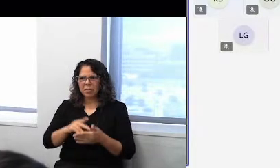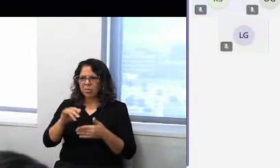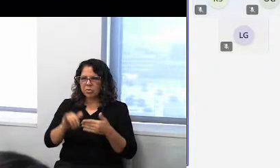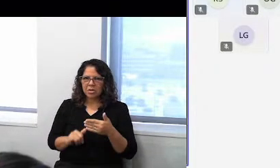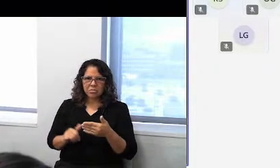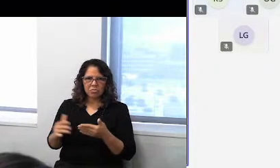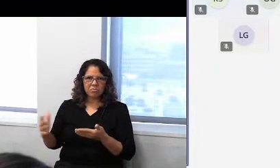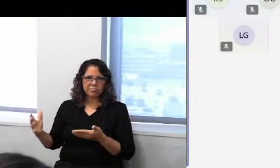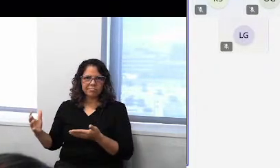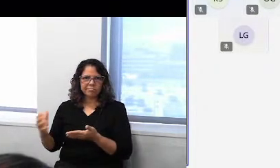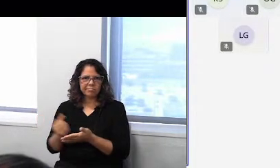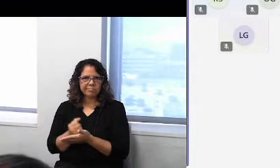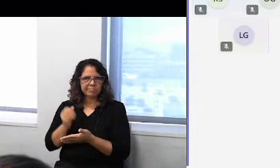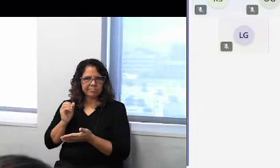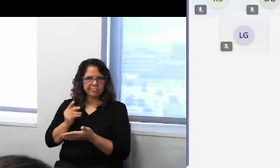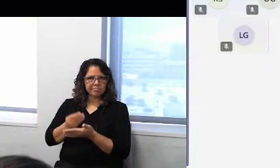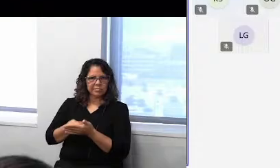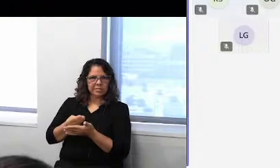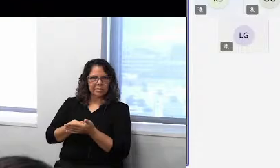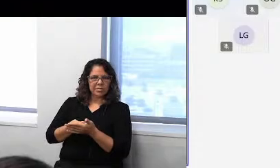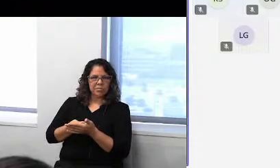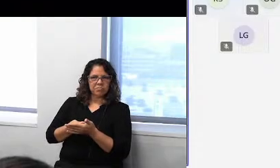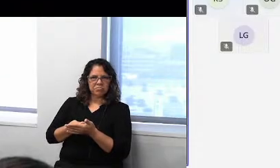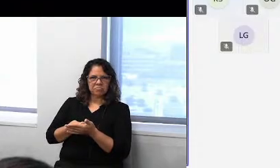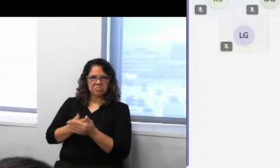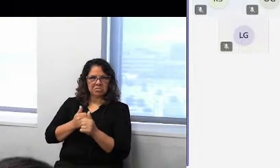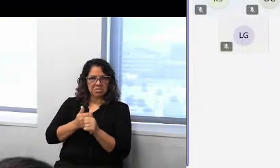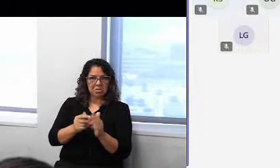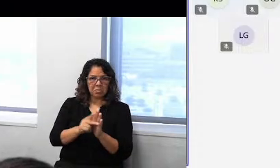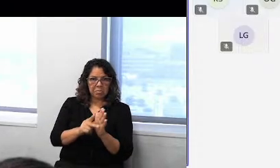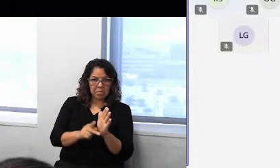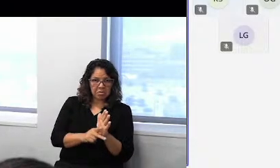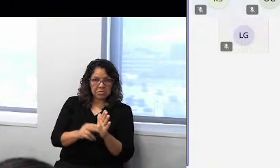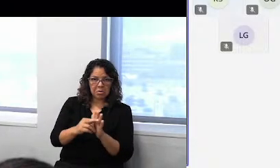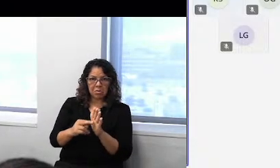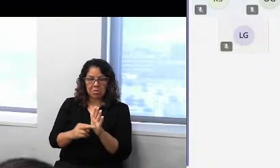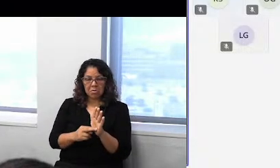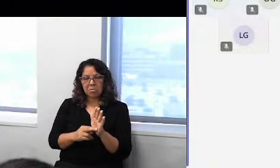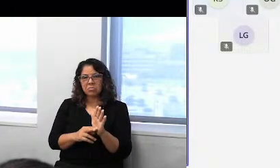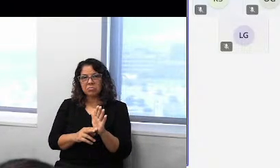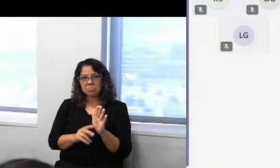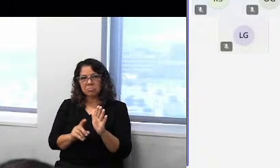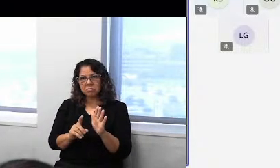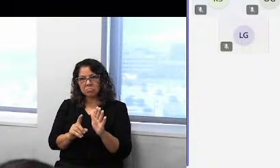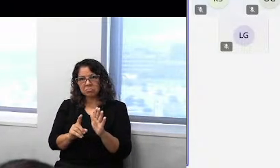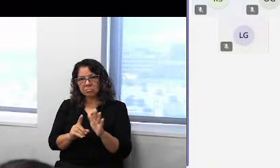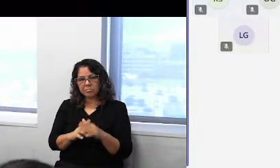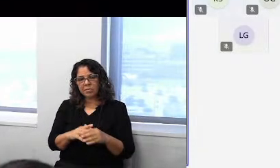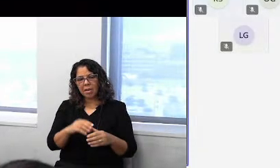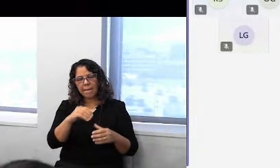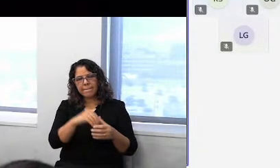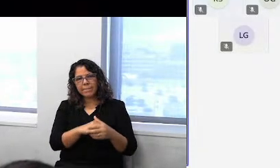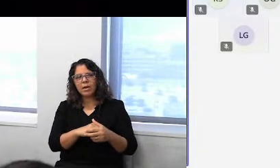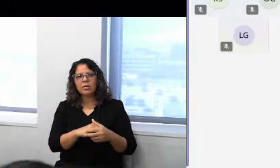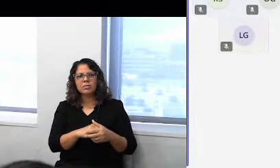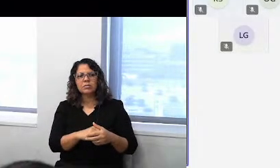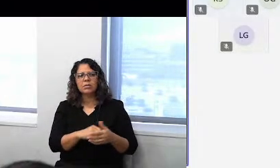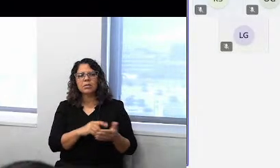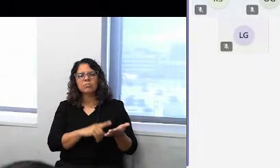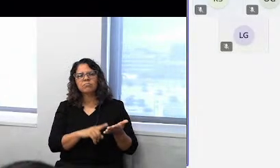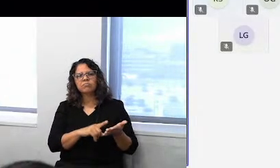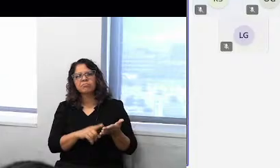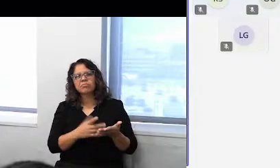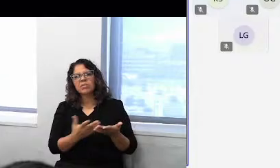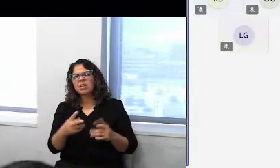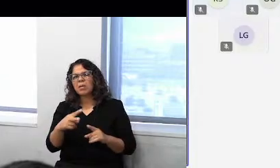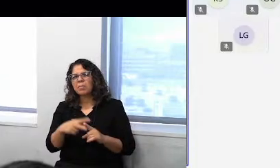In accordance to the policy and the regulations, they are part of the facility studies. Whatever applies, it will apply,